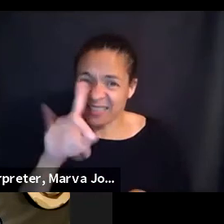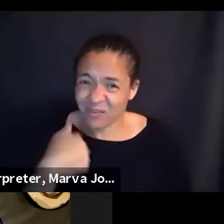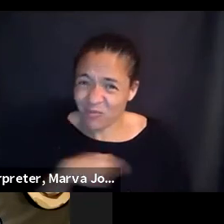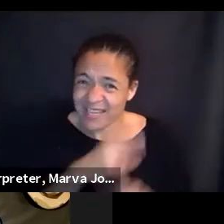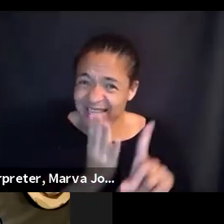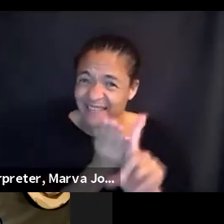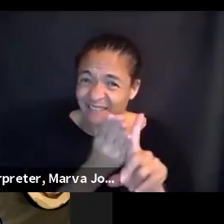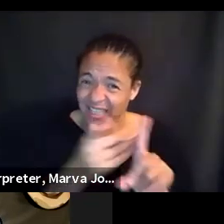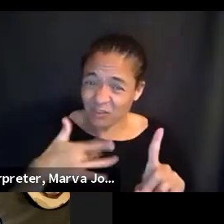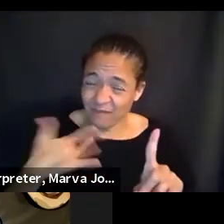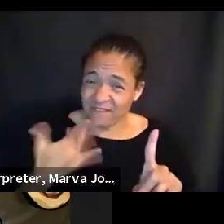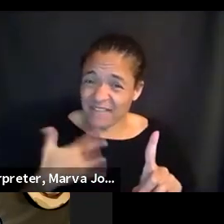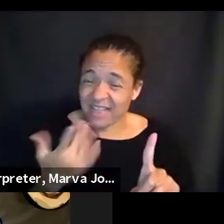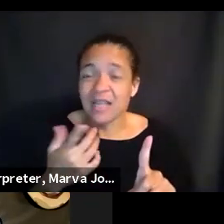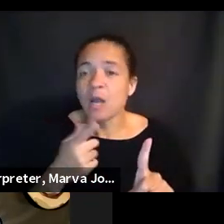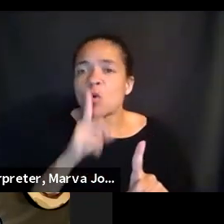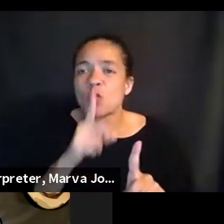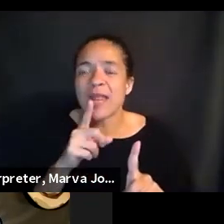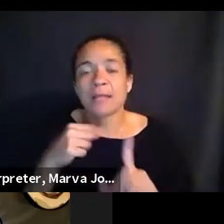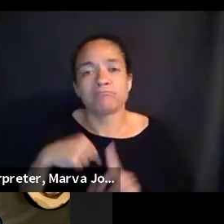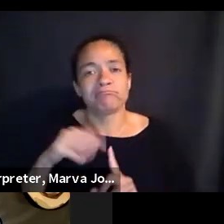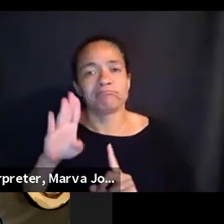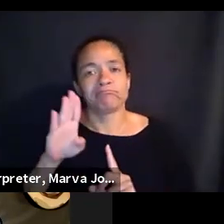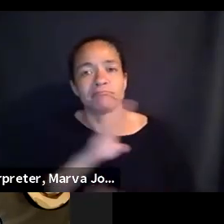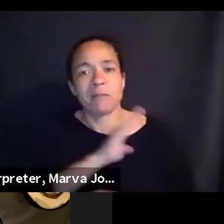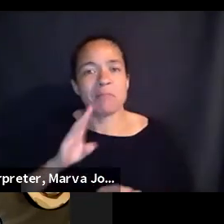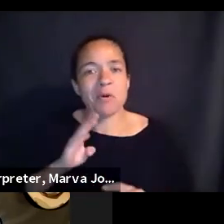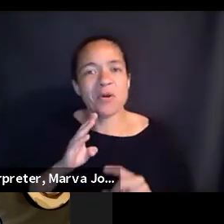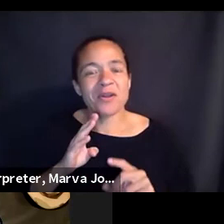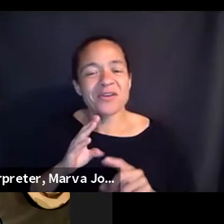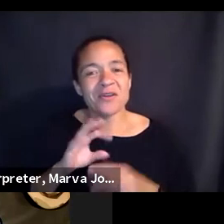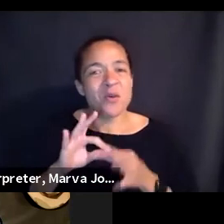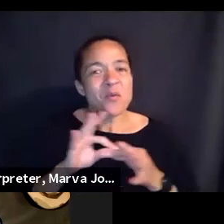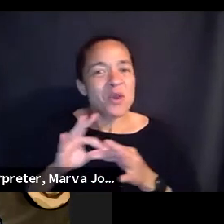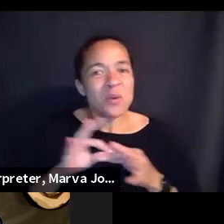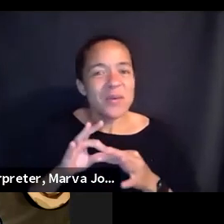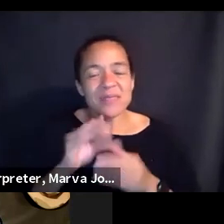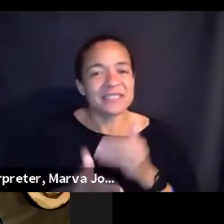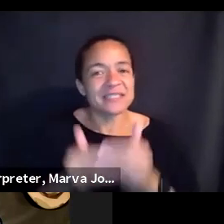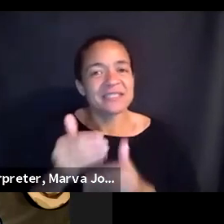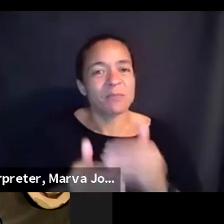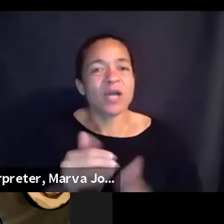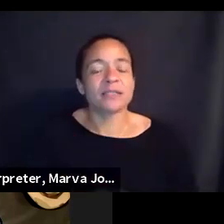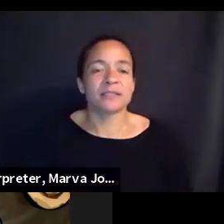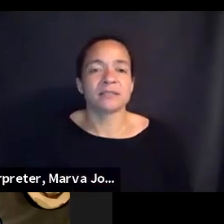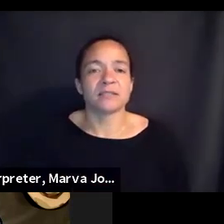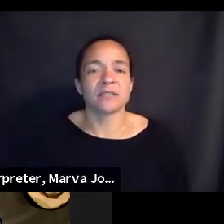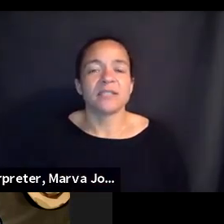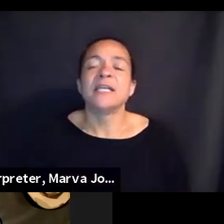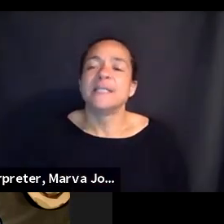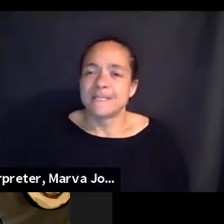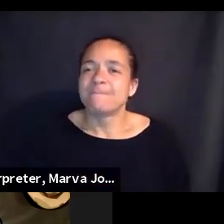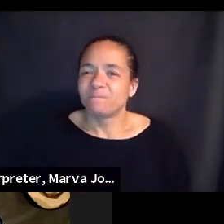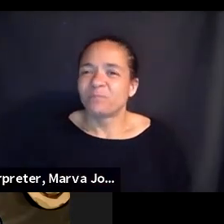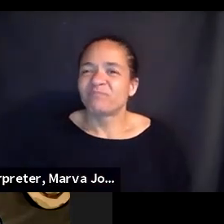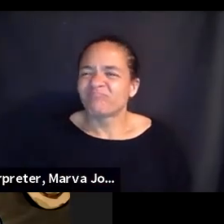was more or less they were working alongside us because they were engaged in the process. I mean, we have a really good set of